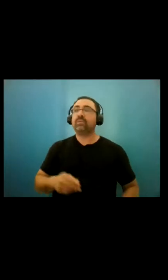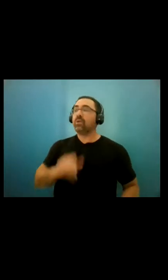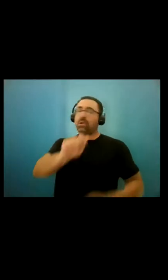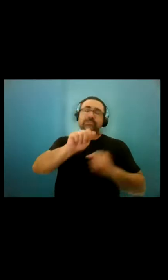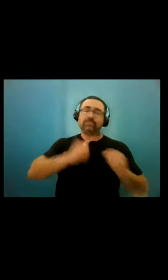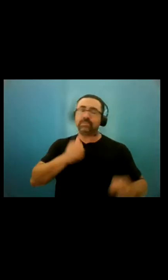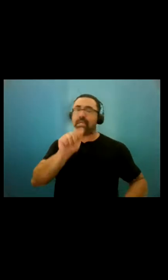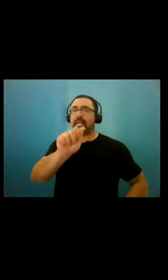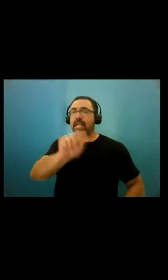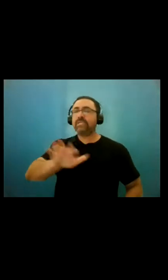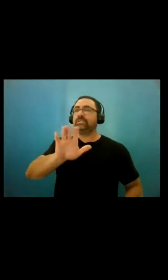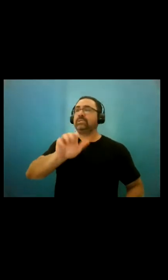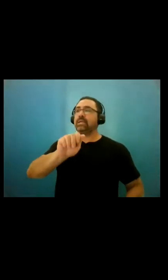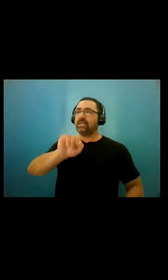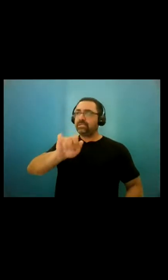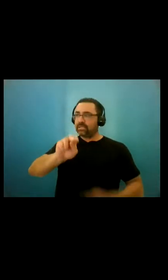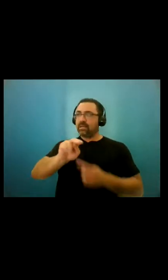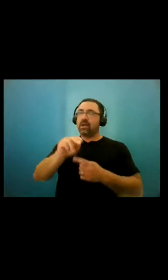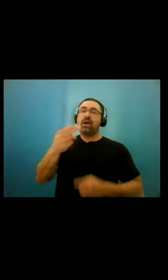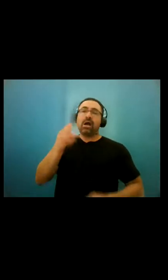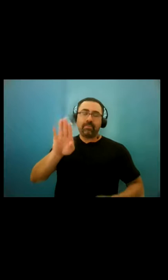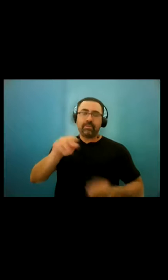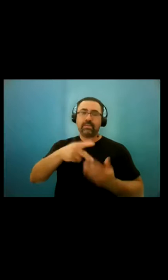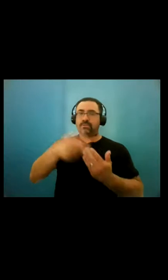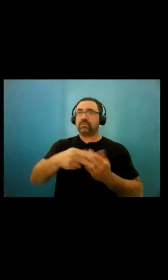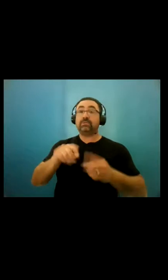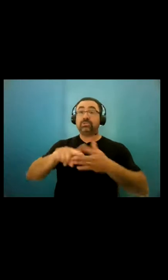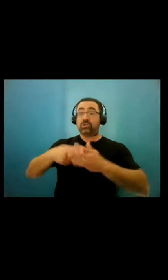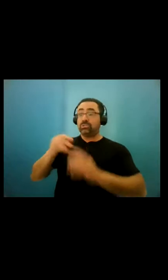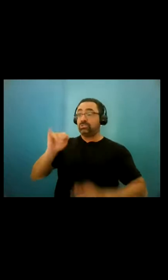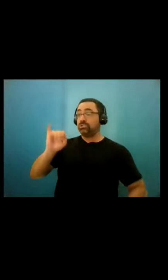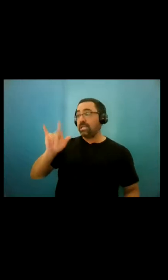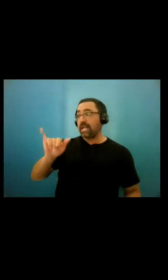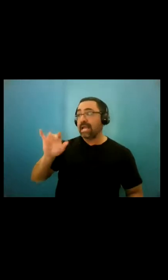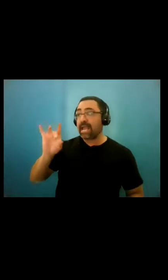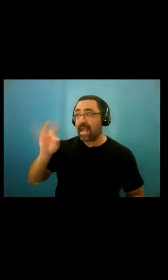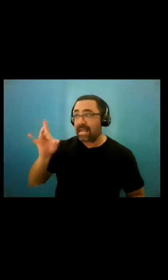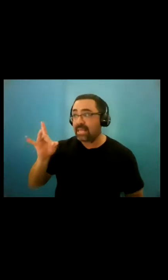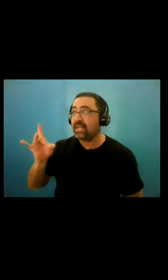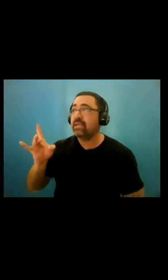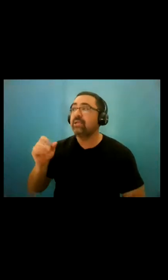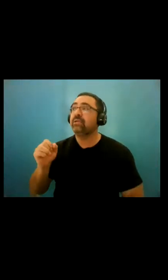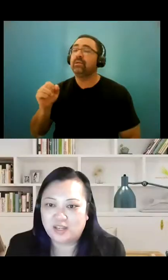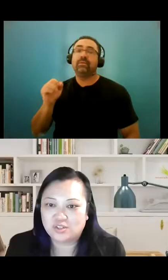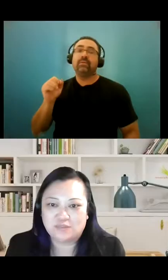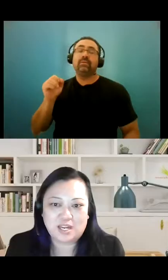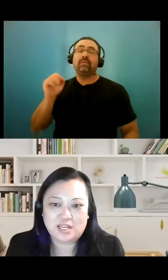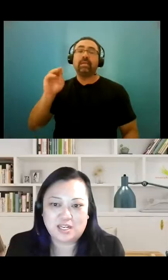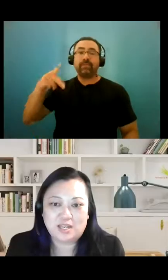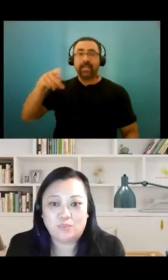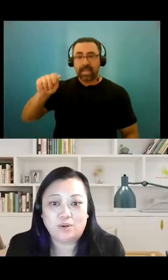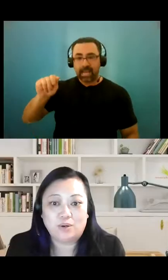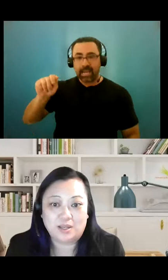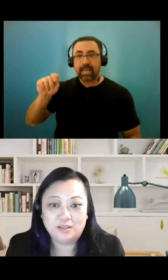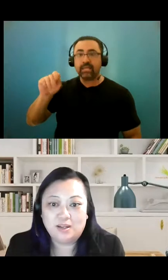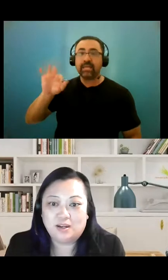Hubs initiative, we just had our kickoff on July 8th. This is in response to under the MPA initiatives 98